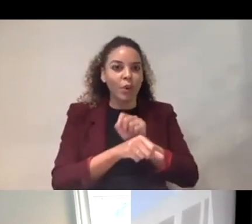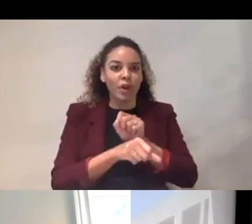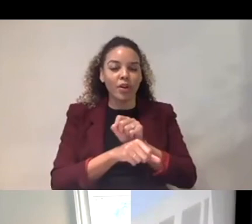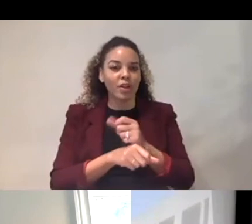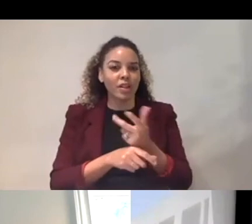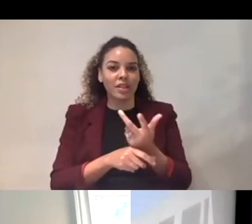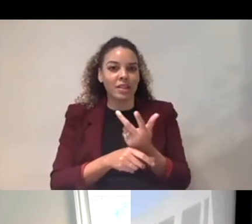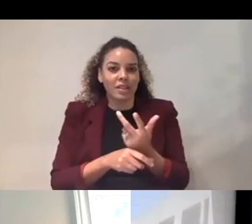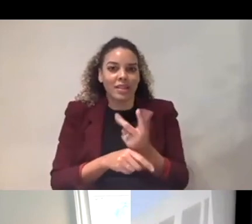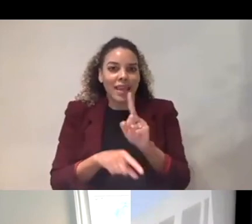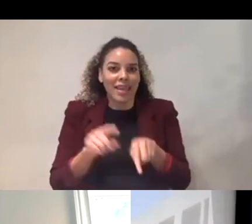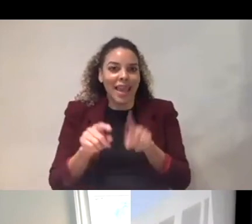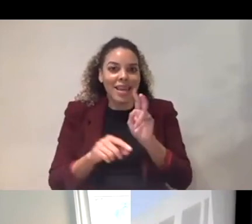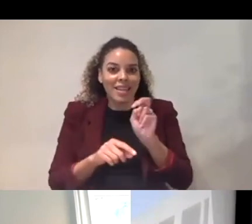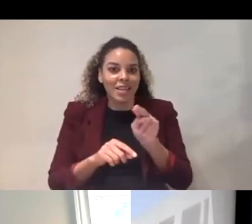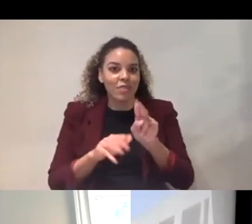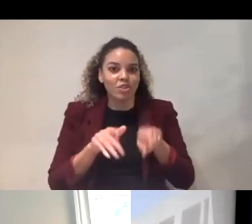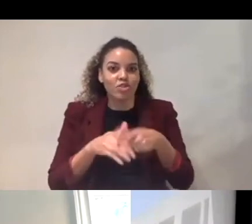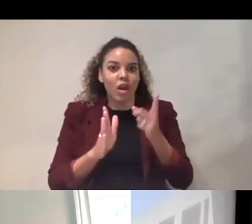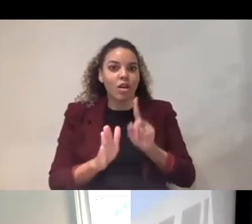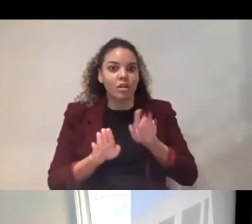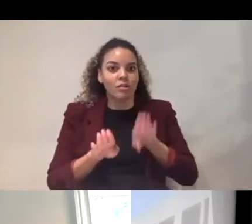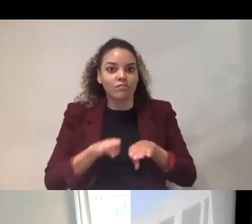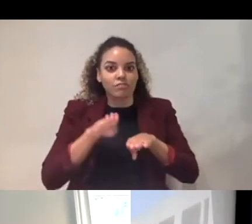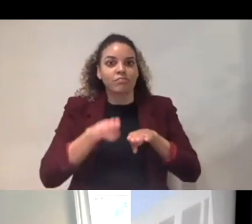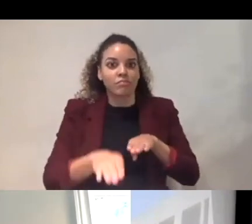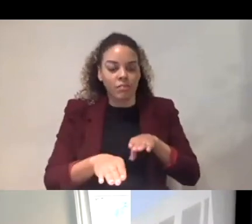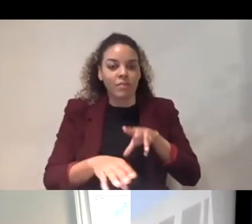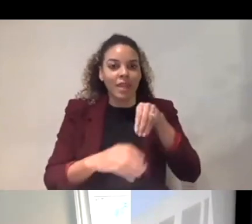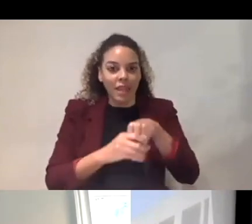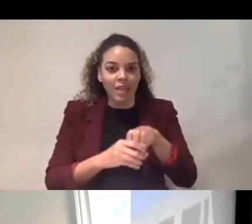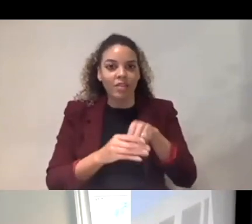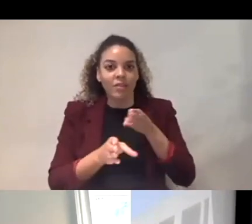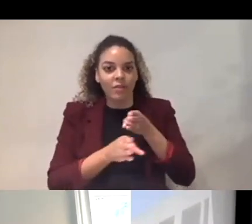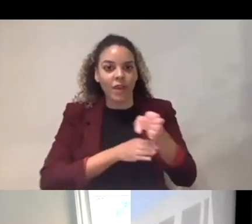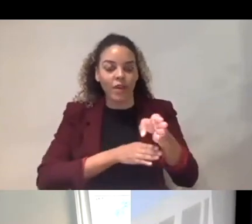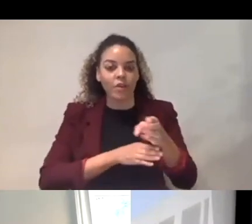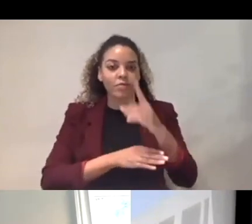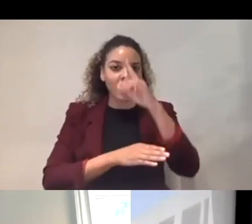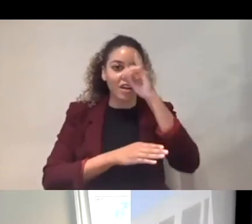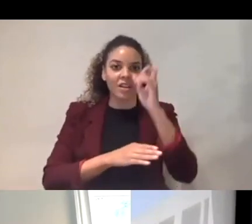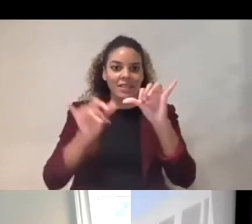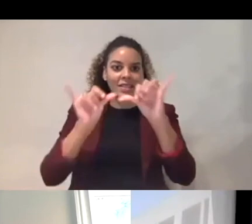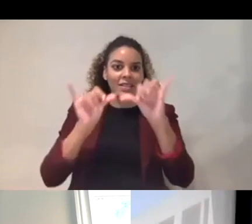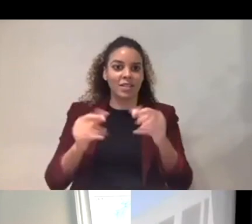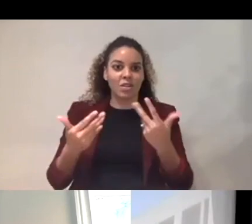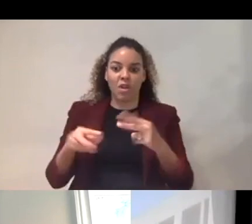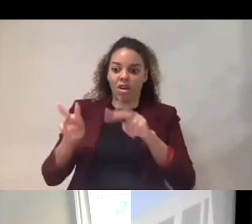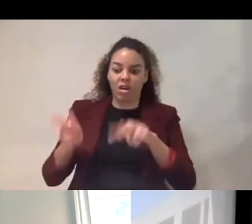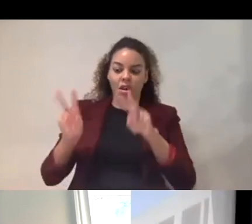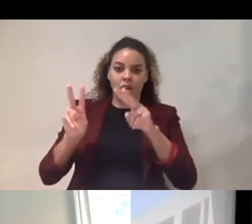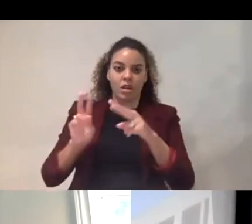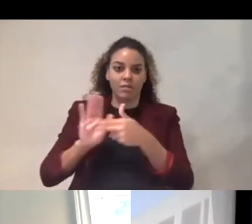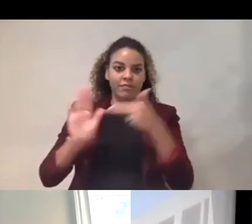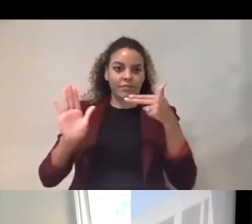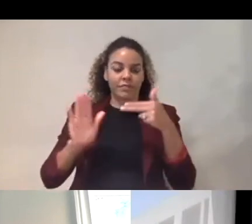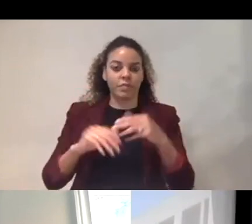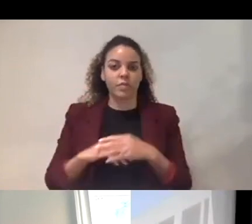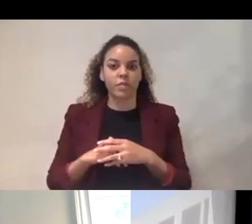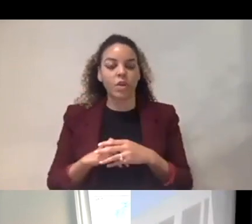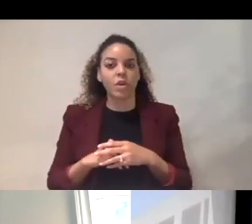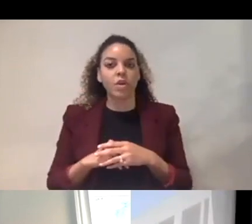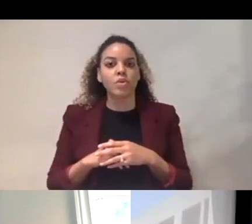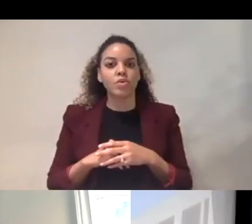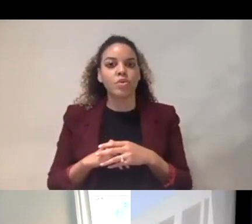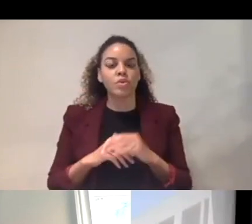think as we talk about neurodiversity, as we talk about the expansion of that conversation, persons with disabilities generally,